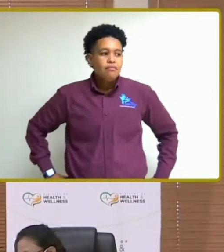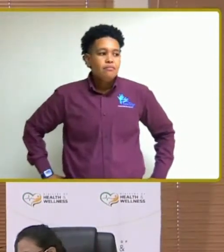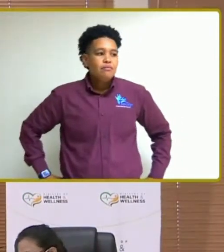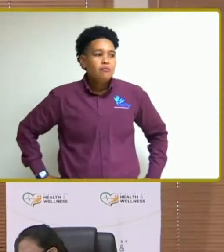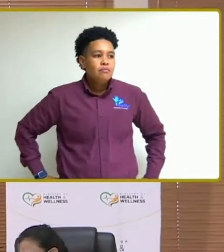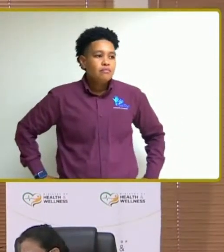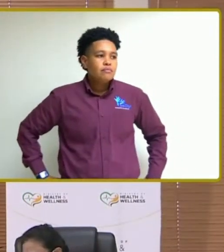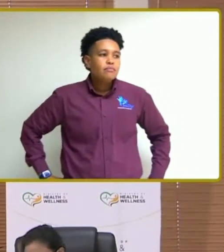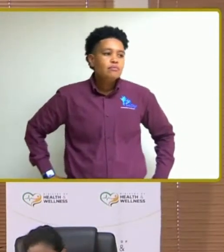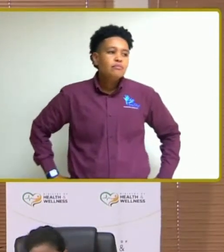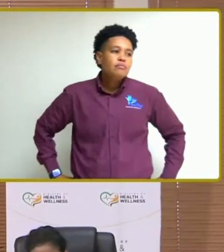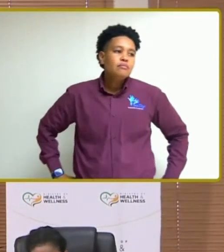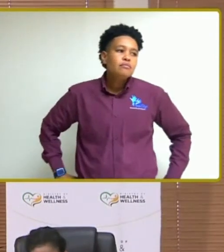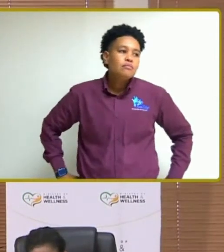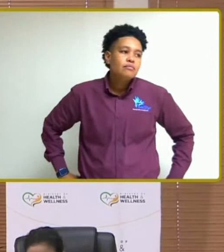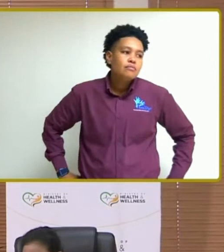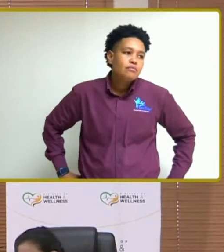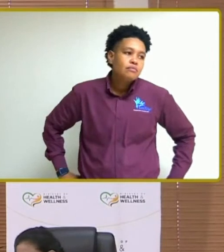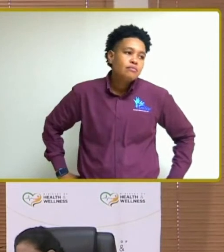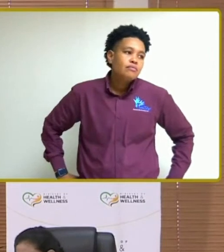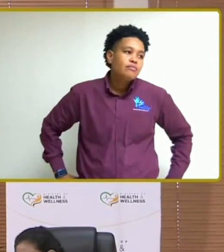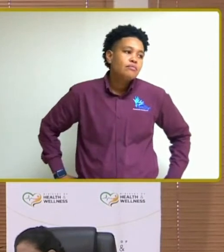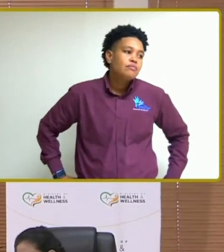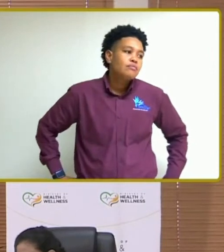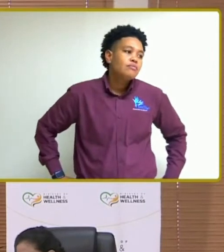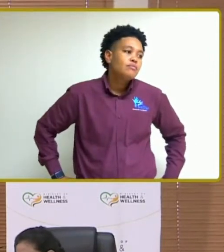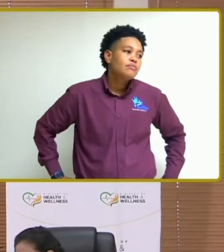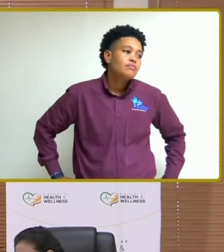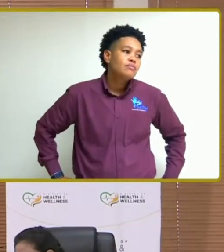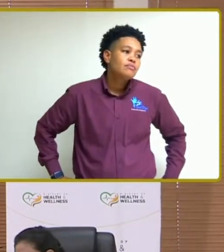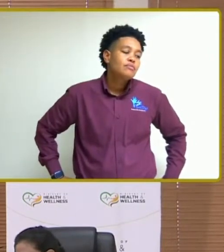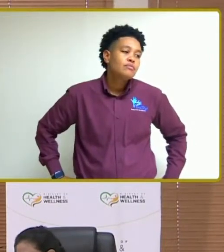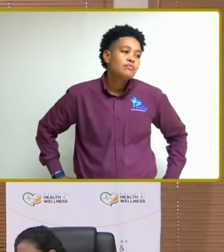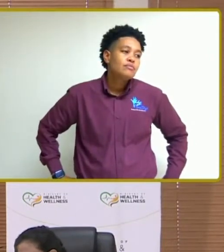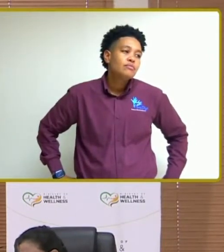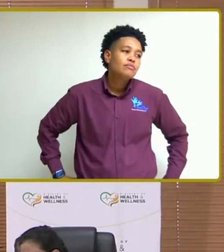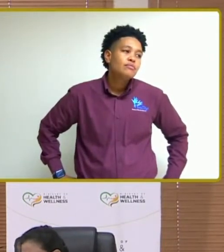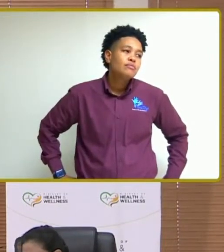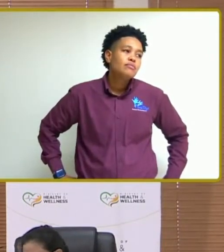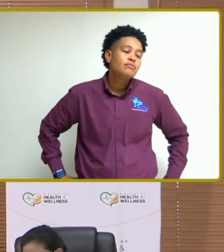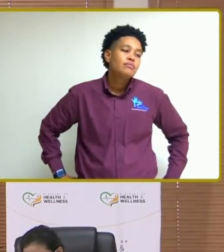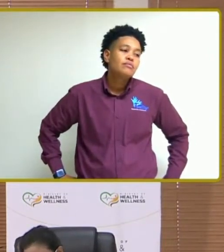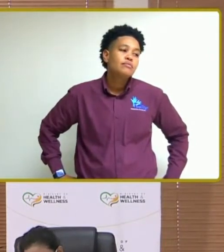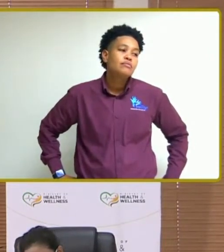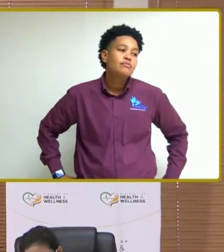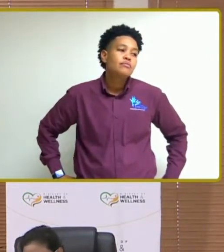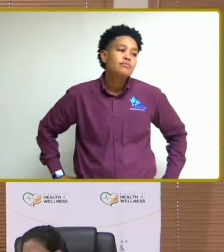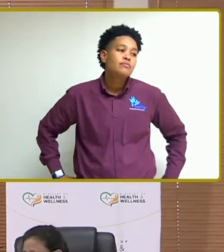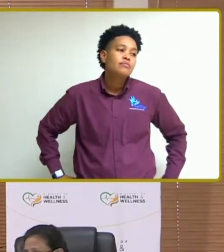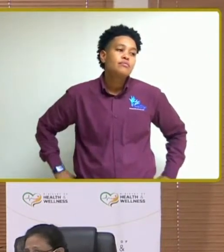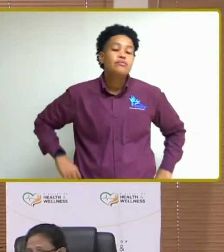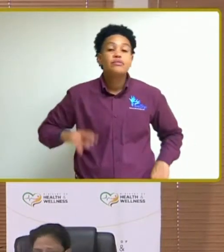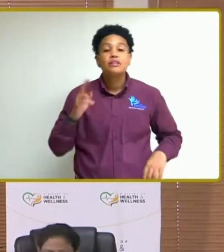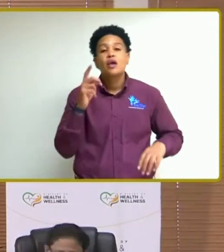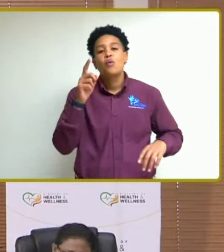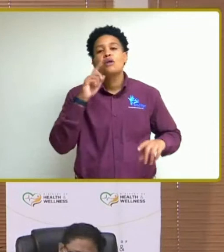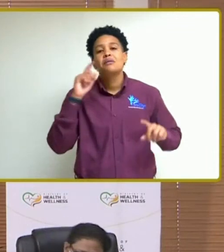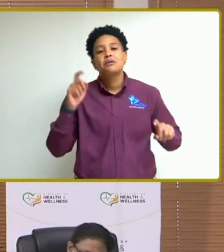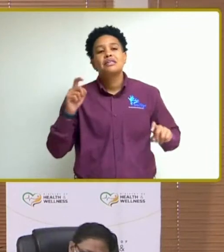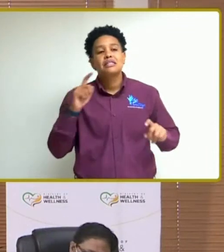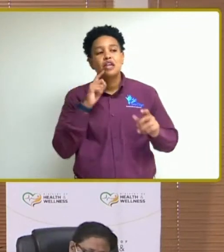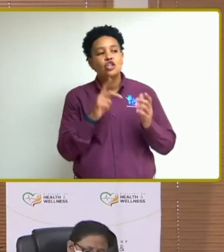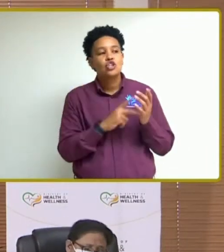Simo, I think. Huh? The second one is about testing and double